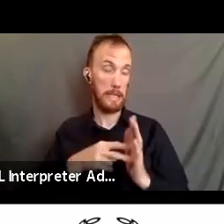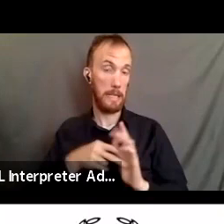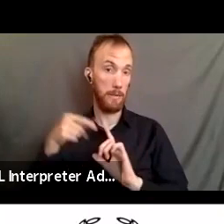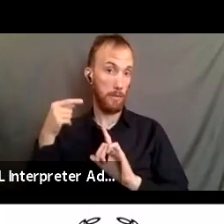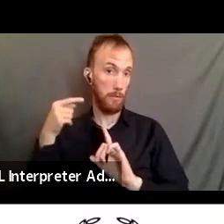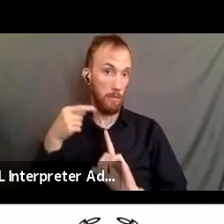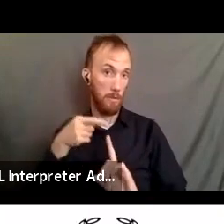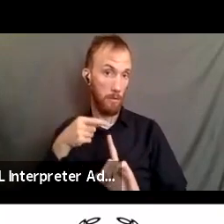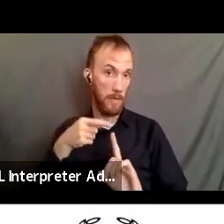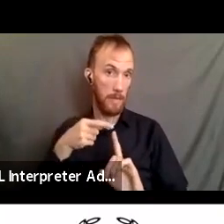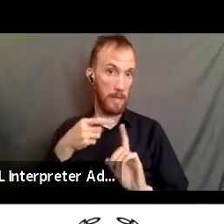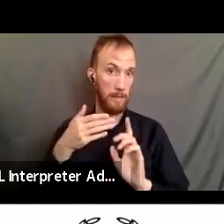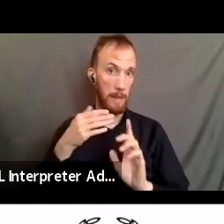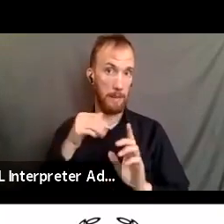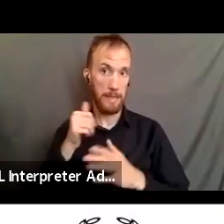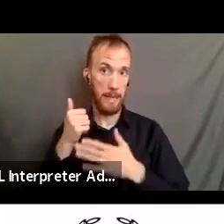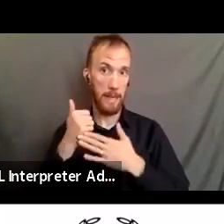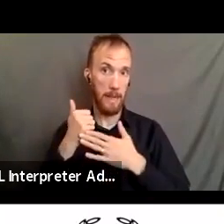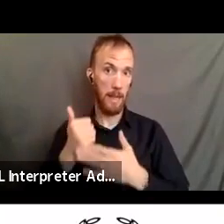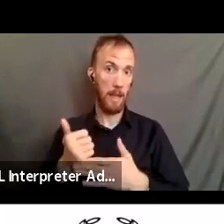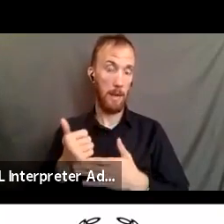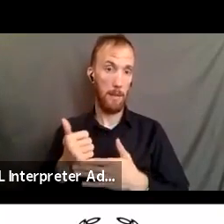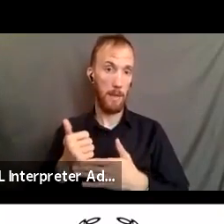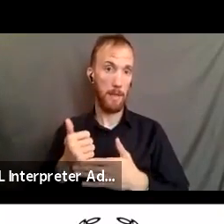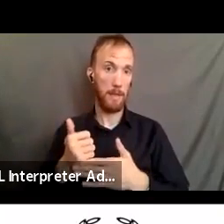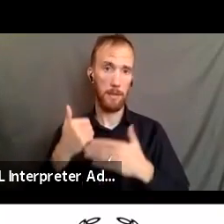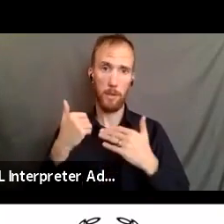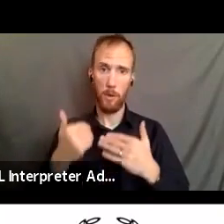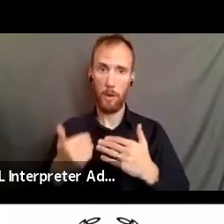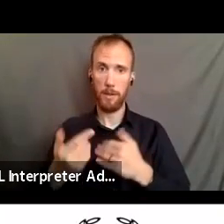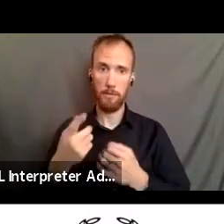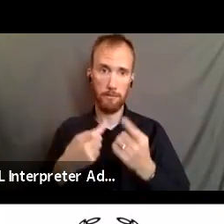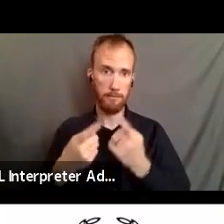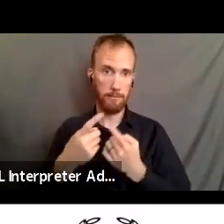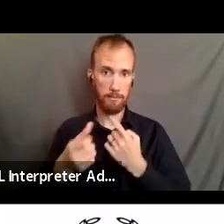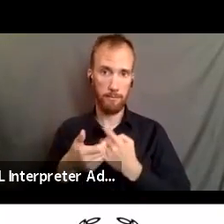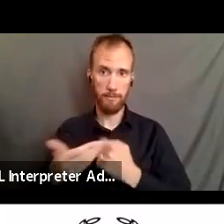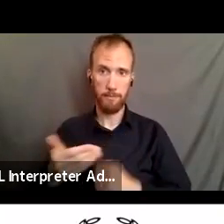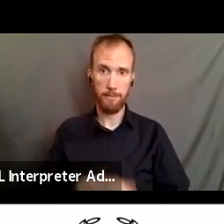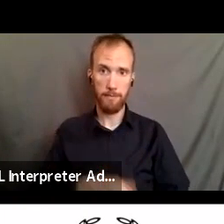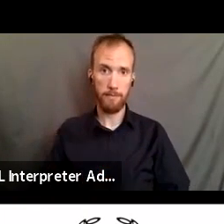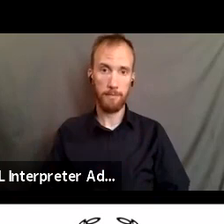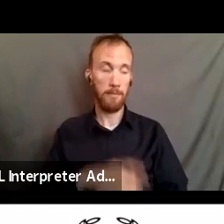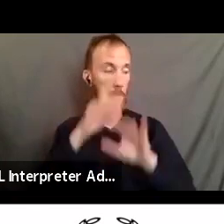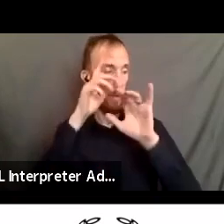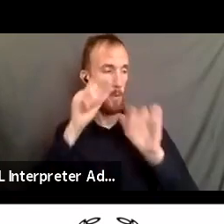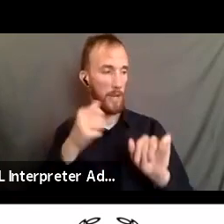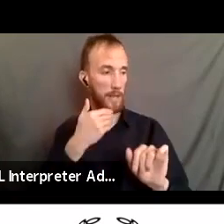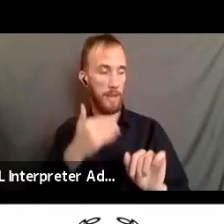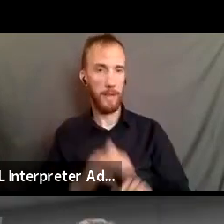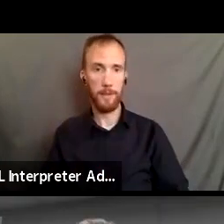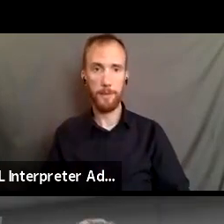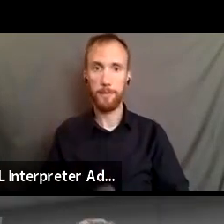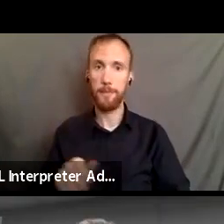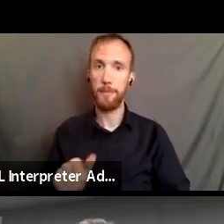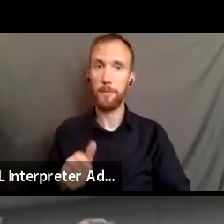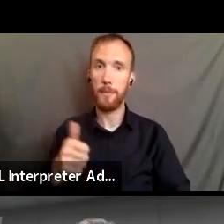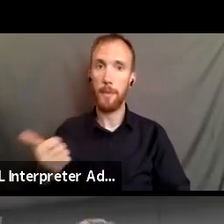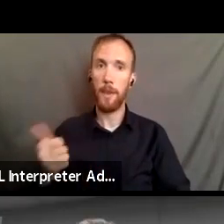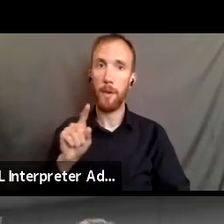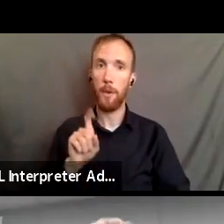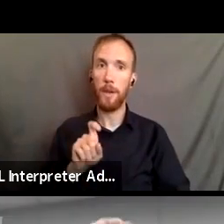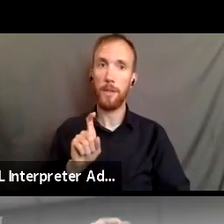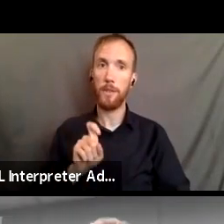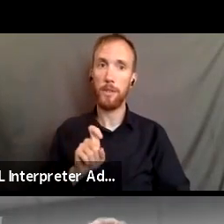helps please feel free to ask for their questions thank you are any other questions or comments